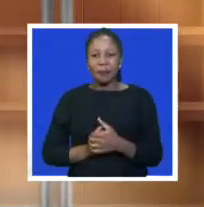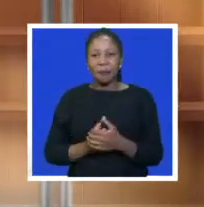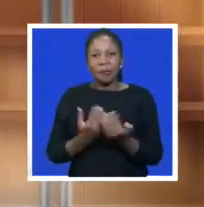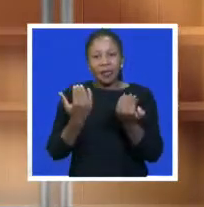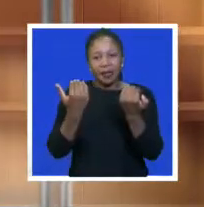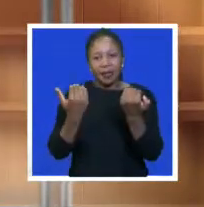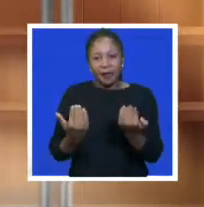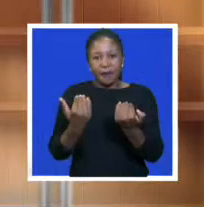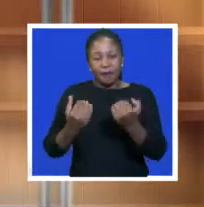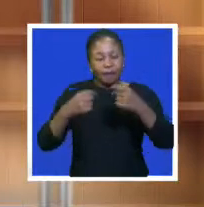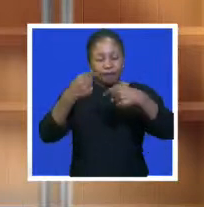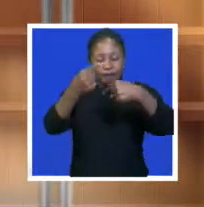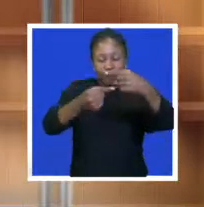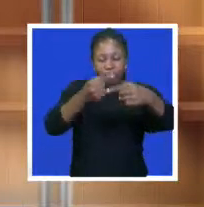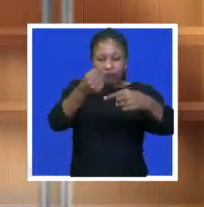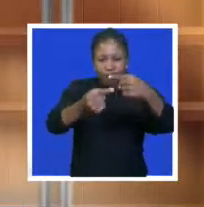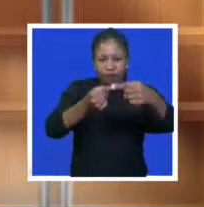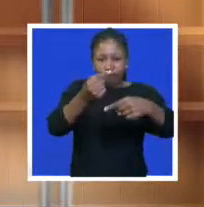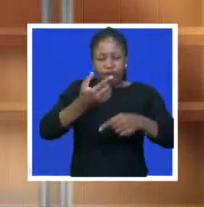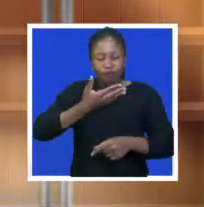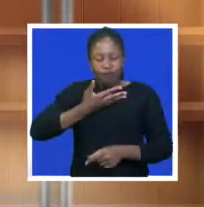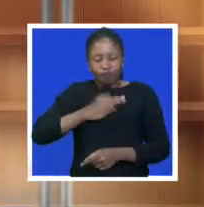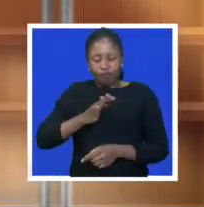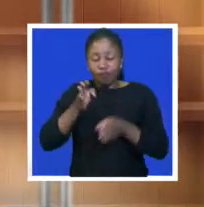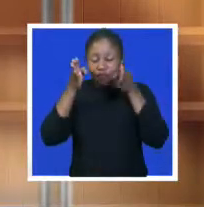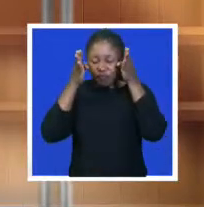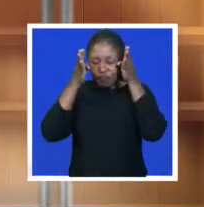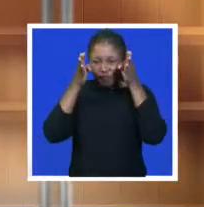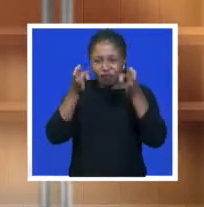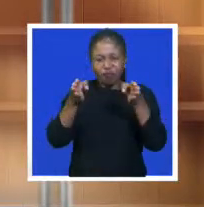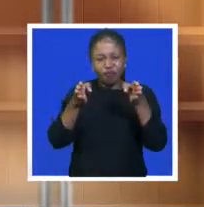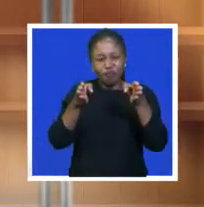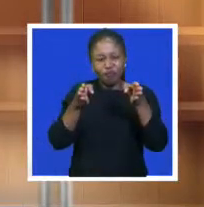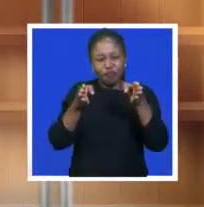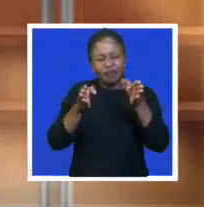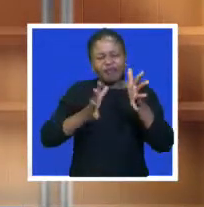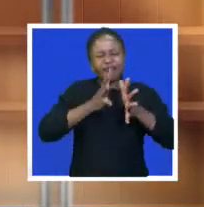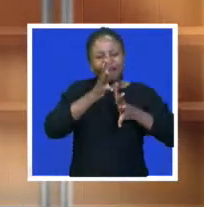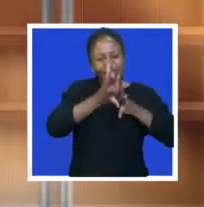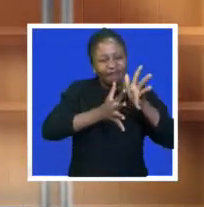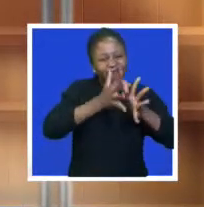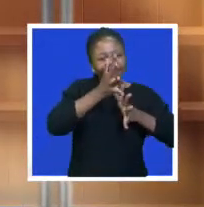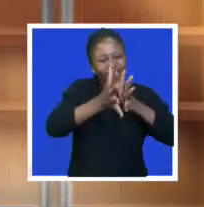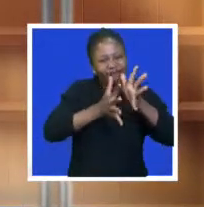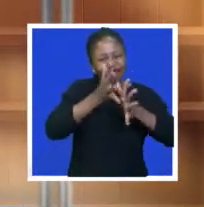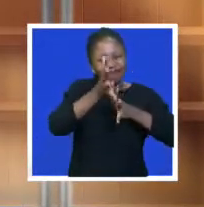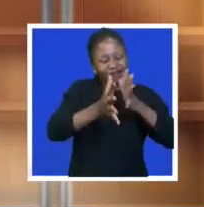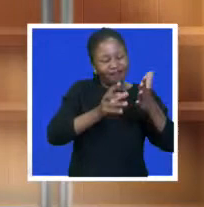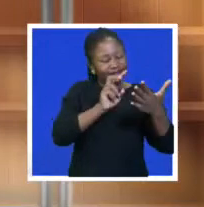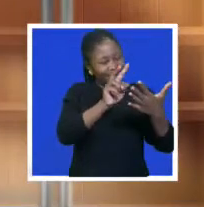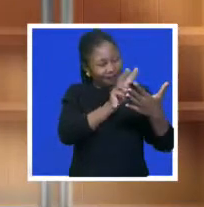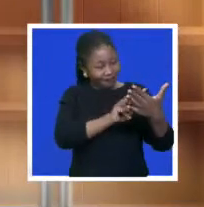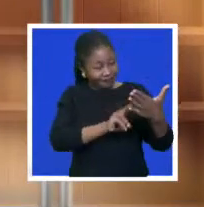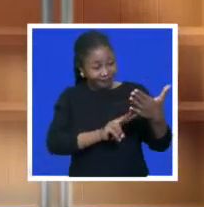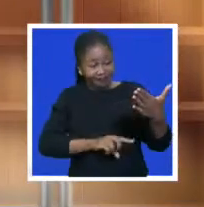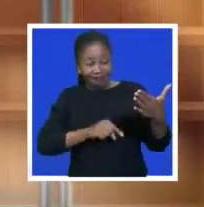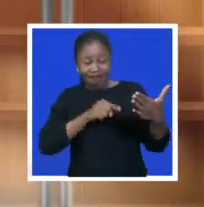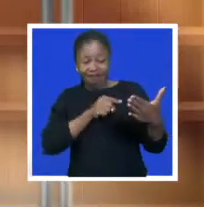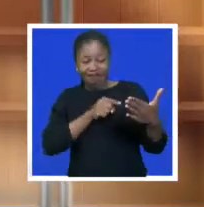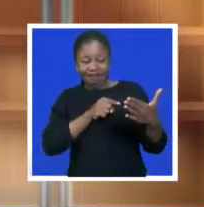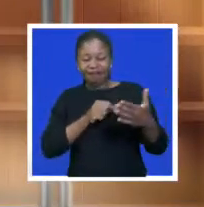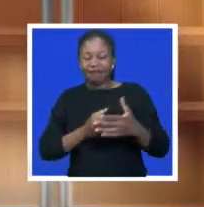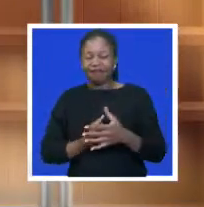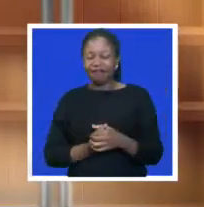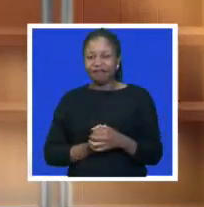home. Today I said we are focusing on a narrative text. So just as we said, there